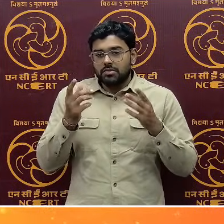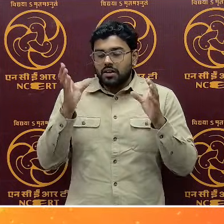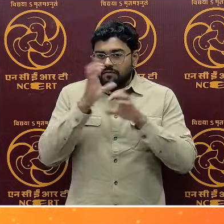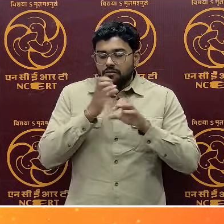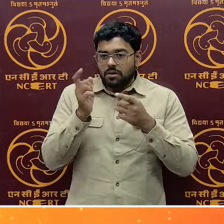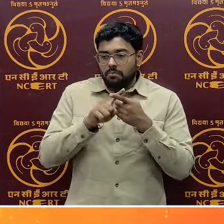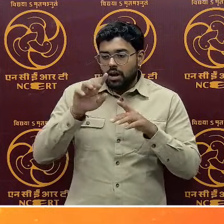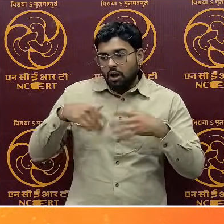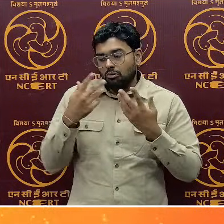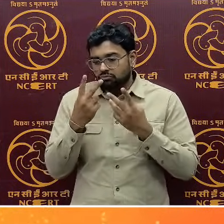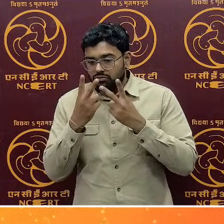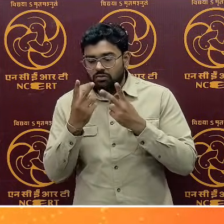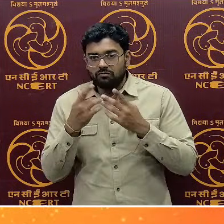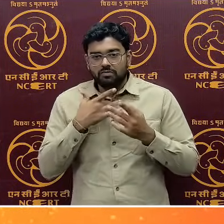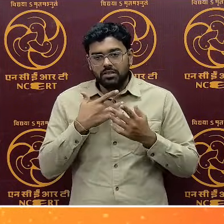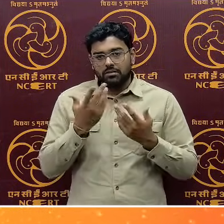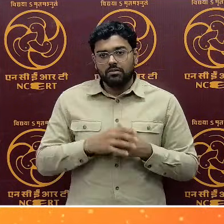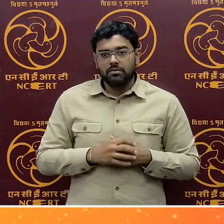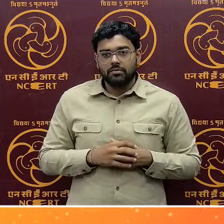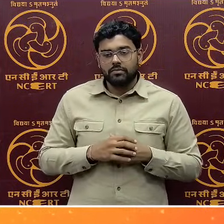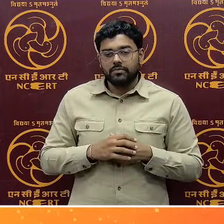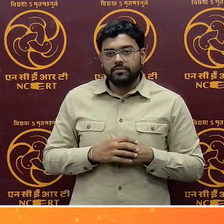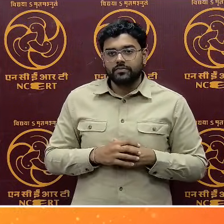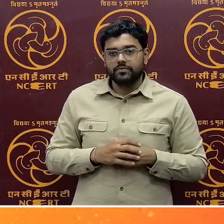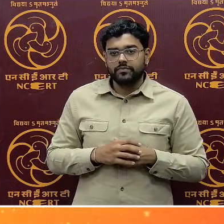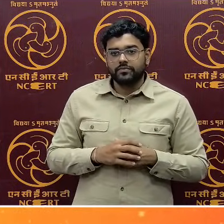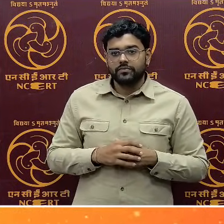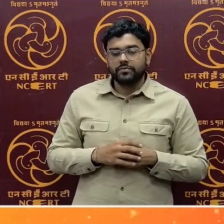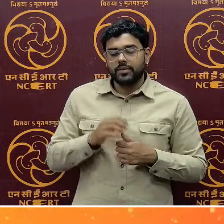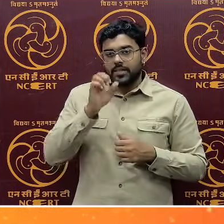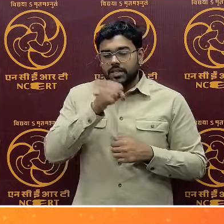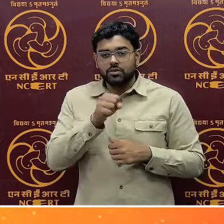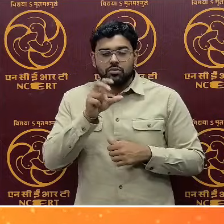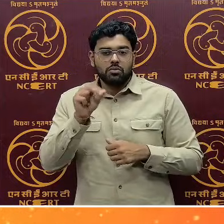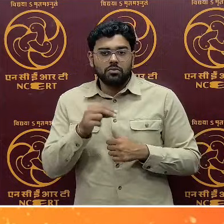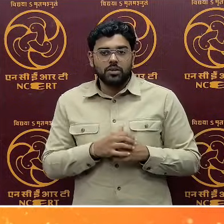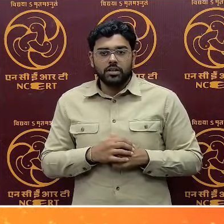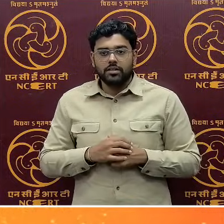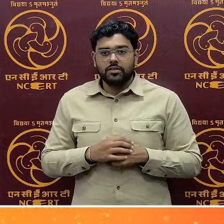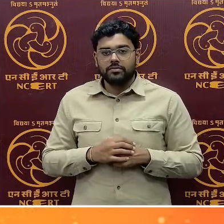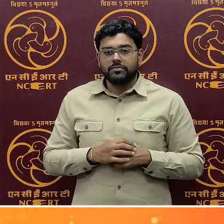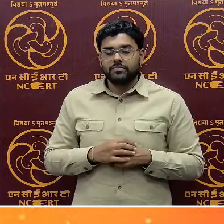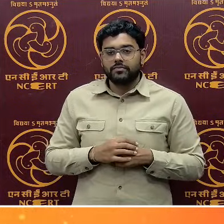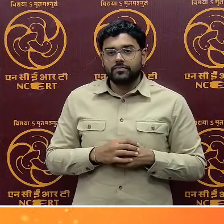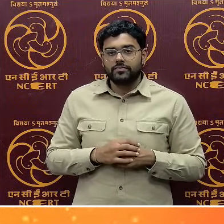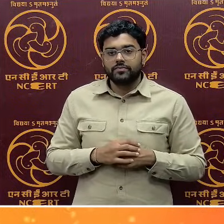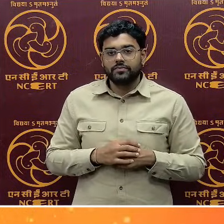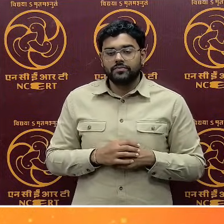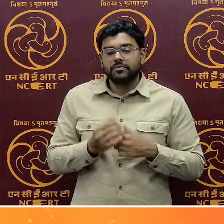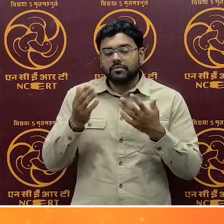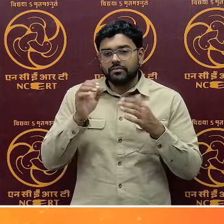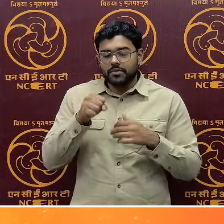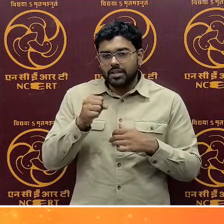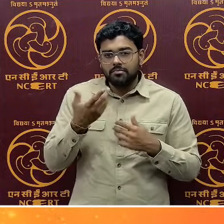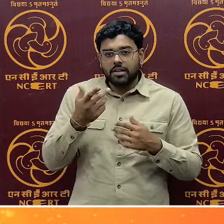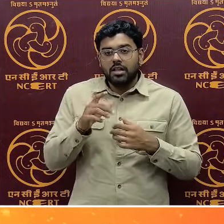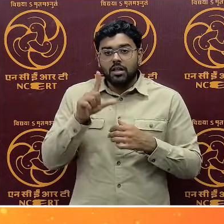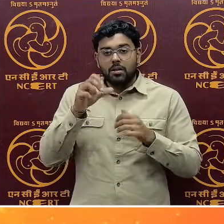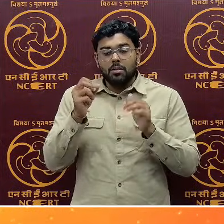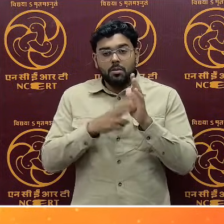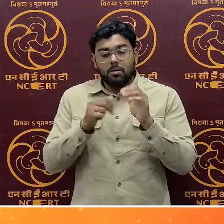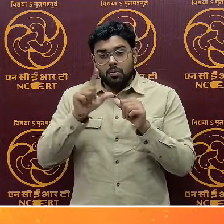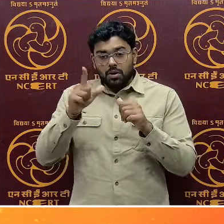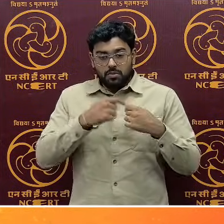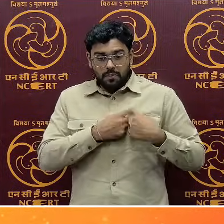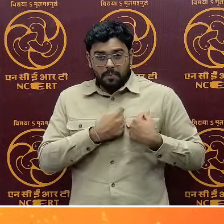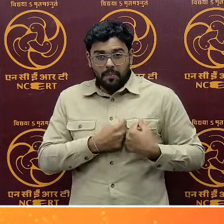same. Yes and no, Chief Brown answered. Nolan suffered from a bad heart for